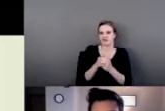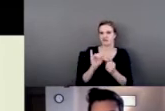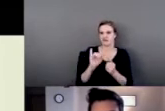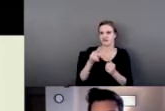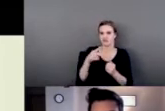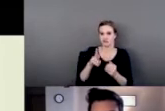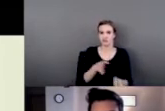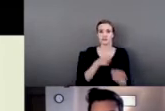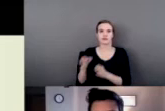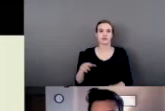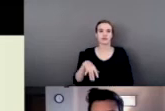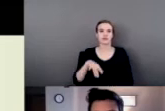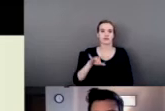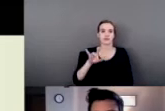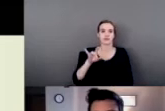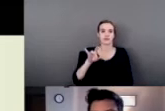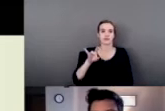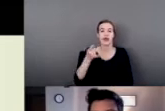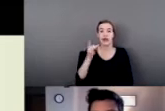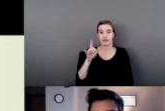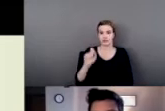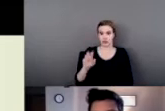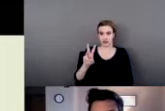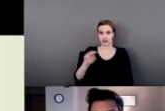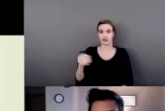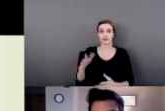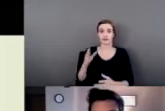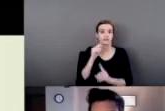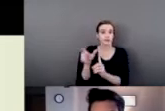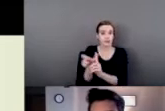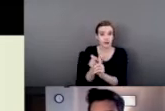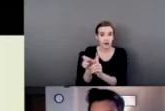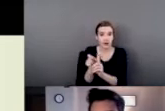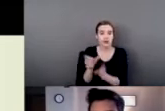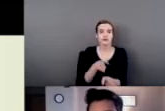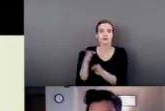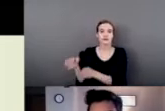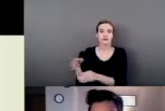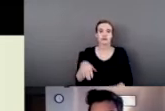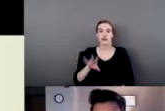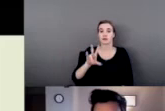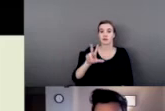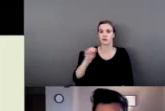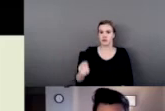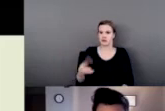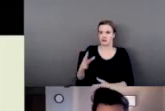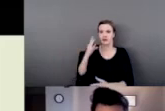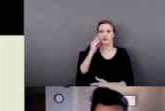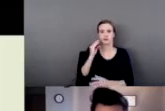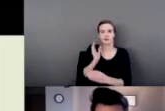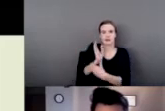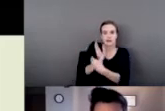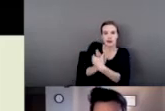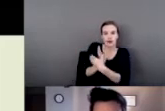18.6% had experienced stalking, and 73% had experienced some sort of psychological intimate partner